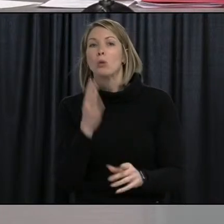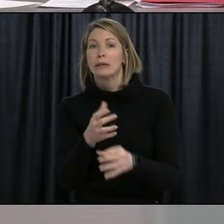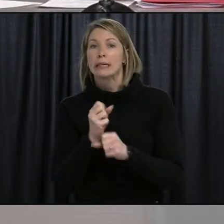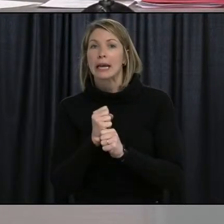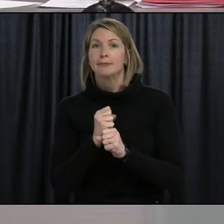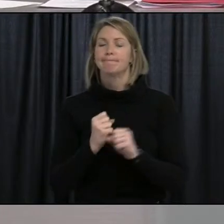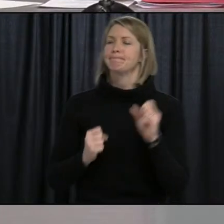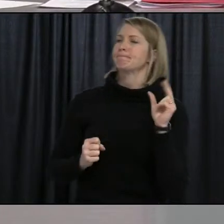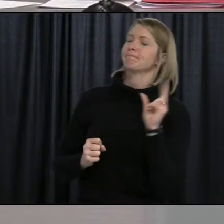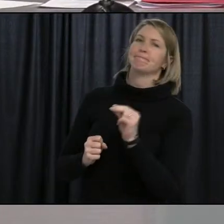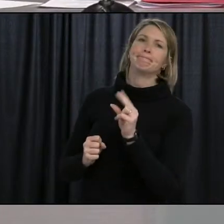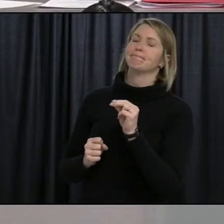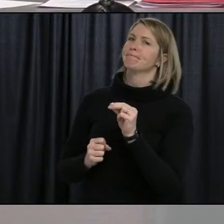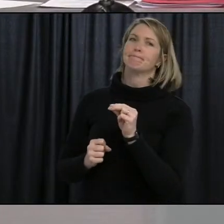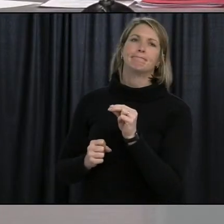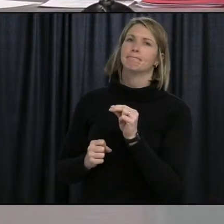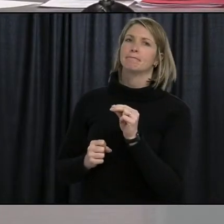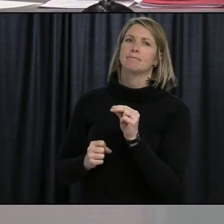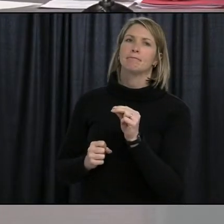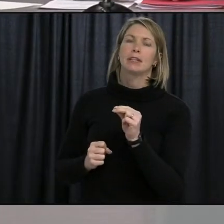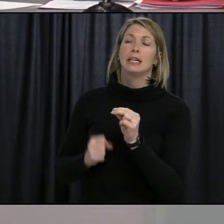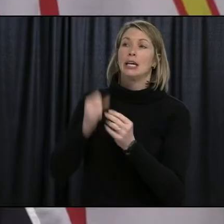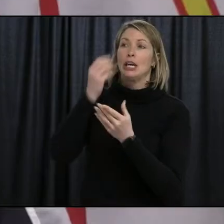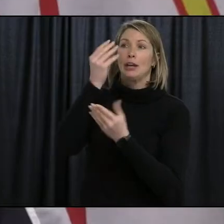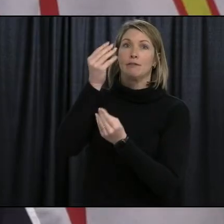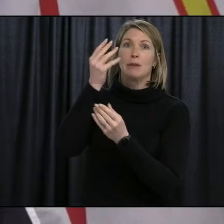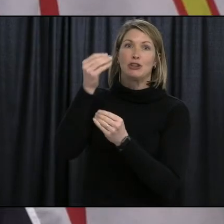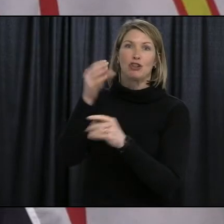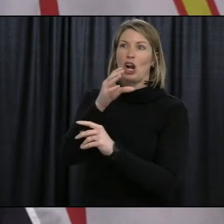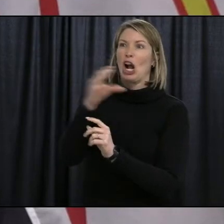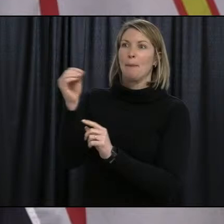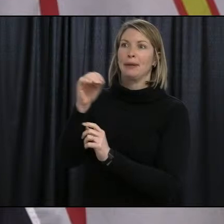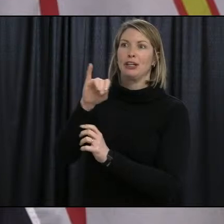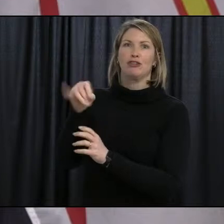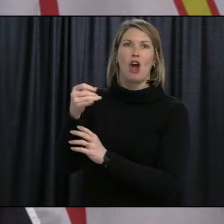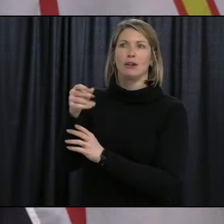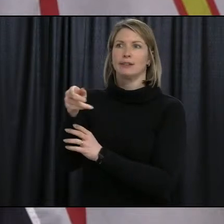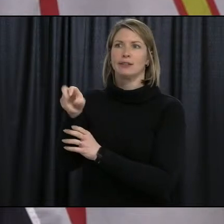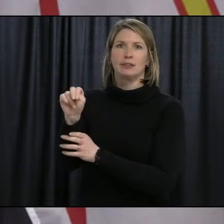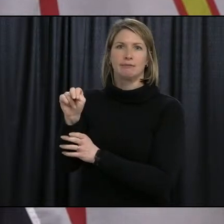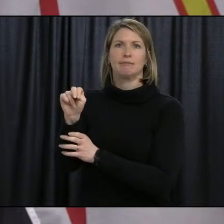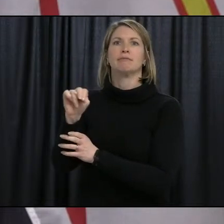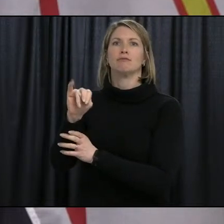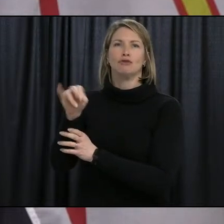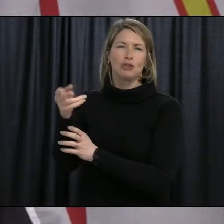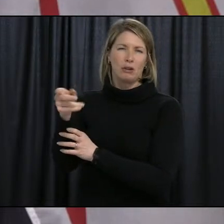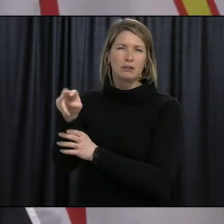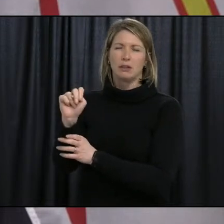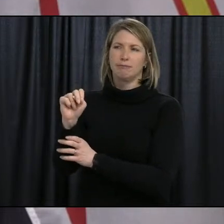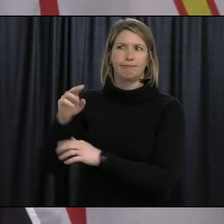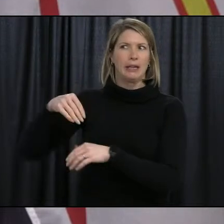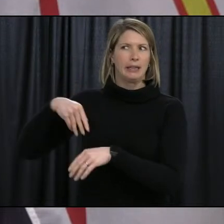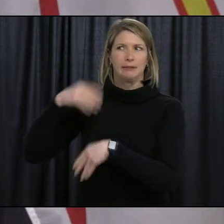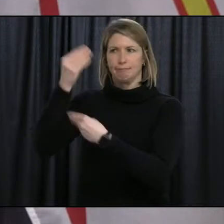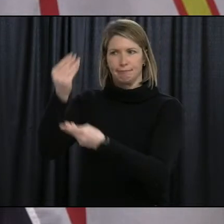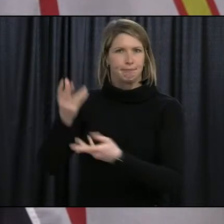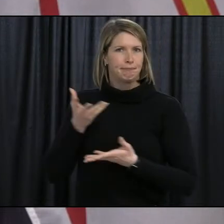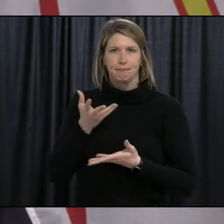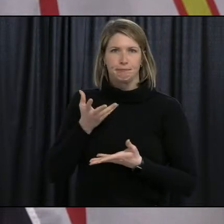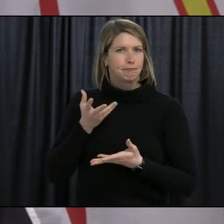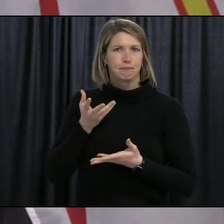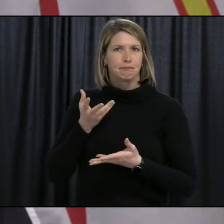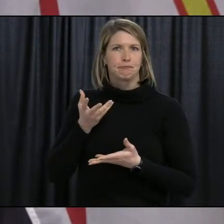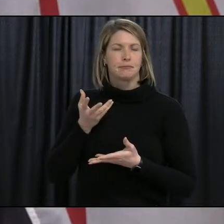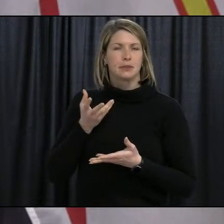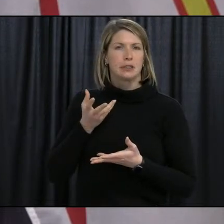No, as we haven't received any information really about when to expect that vaccine, we really haven't factored that into